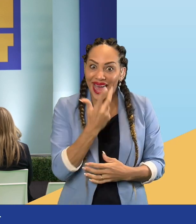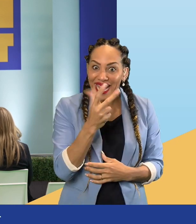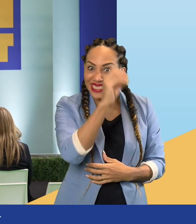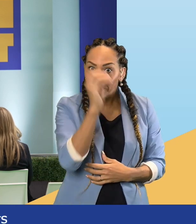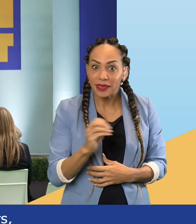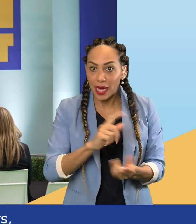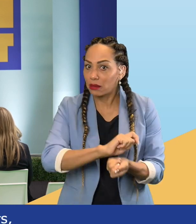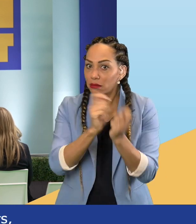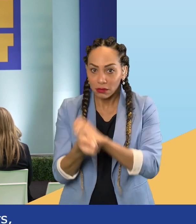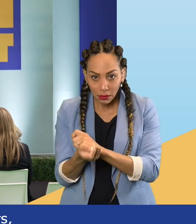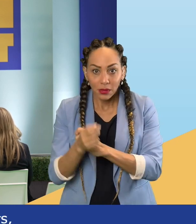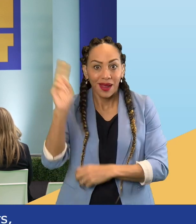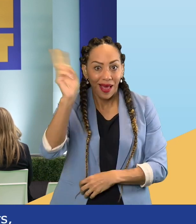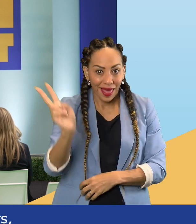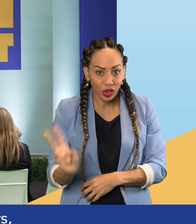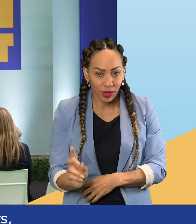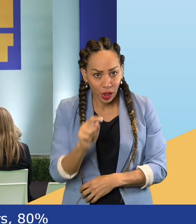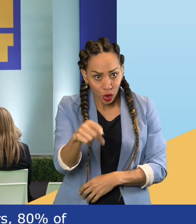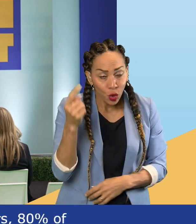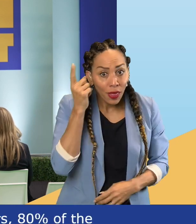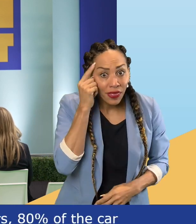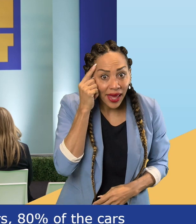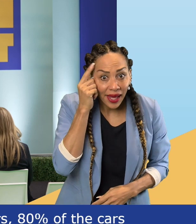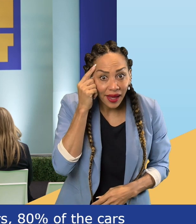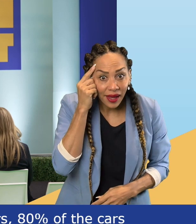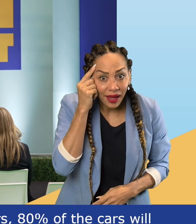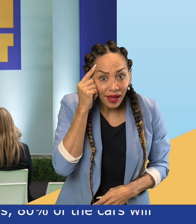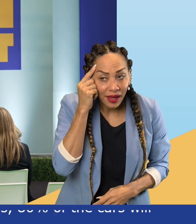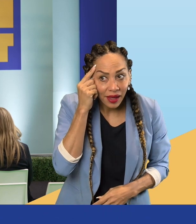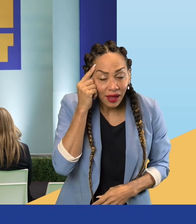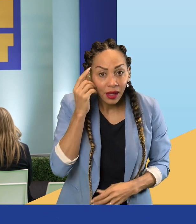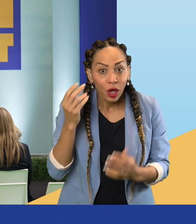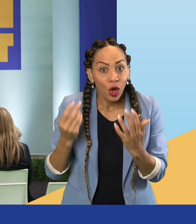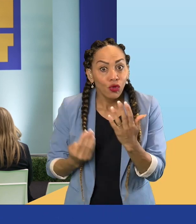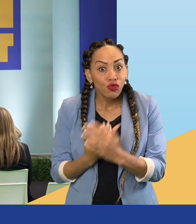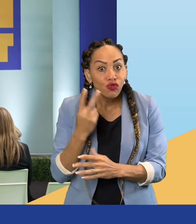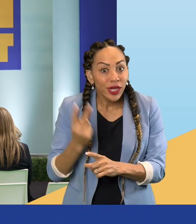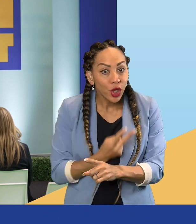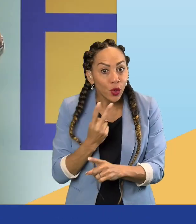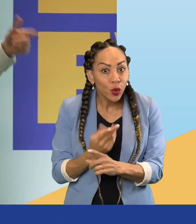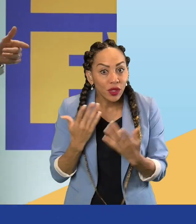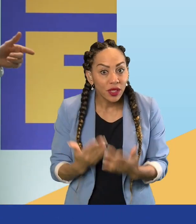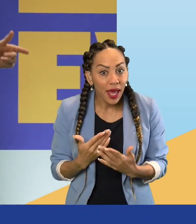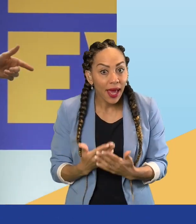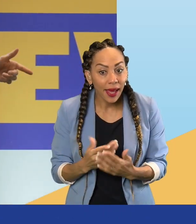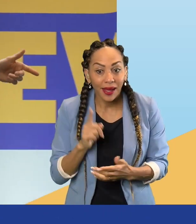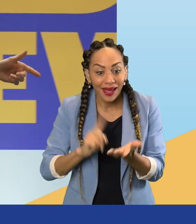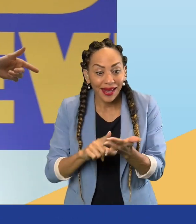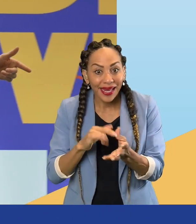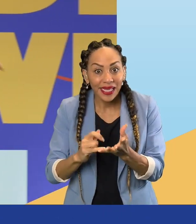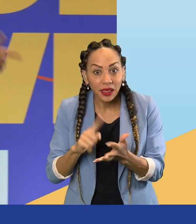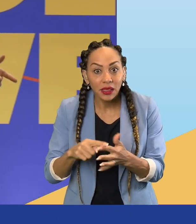cars. And just think about that. If you renew today, your next lease will come up in 2027. And in